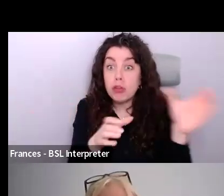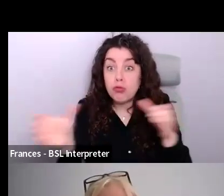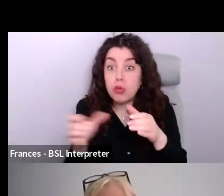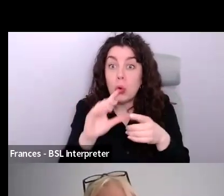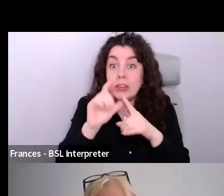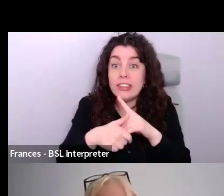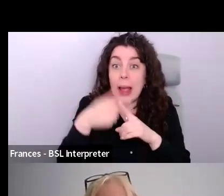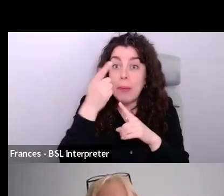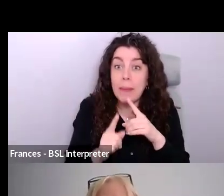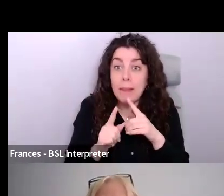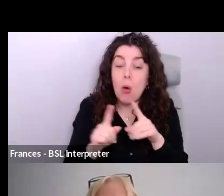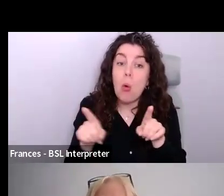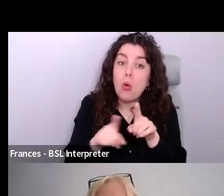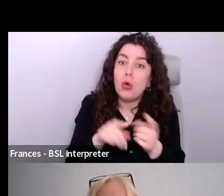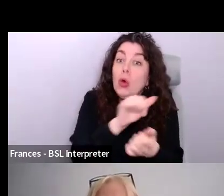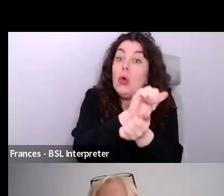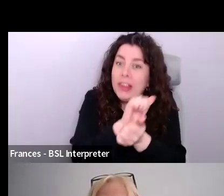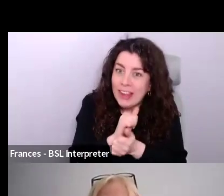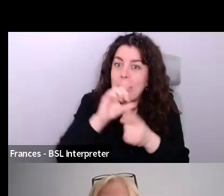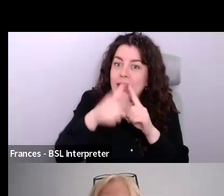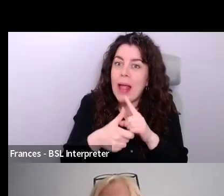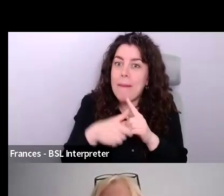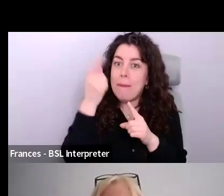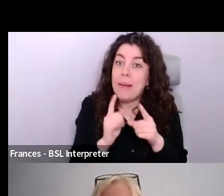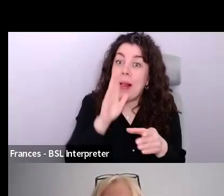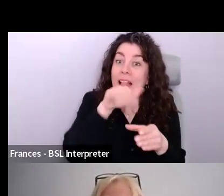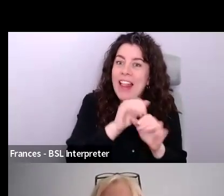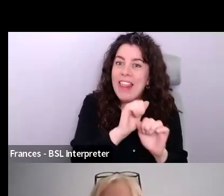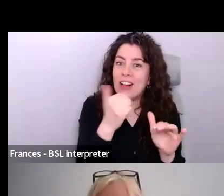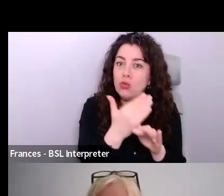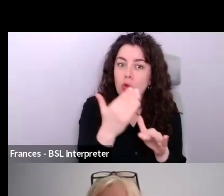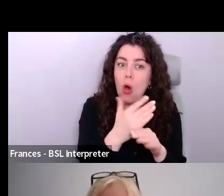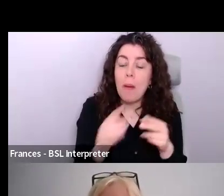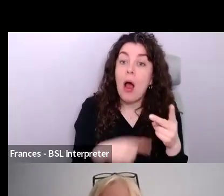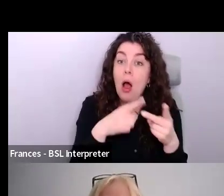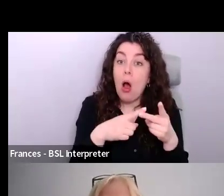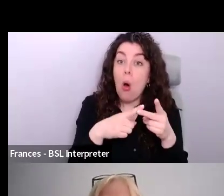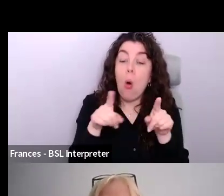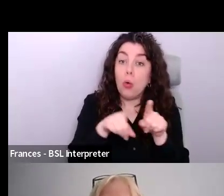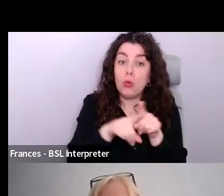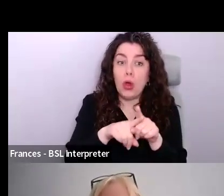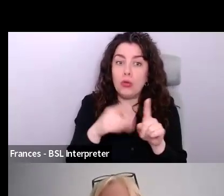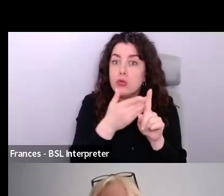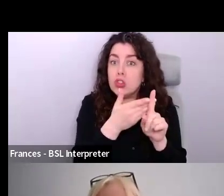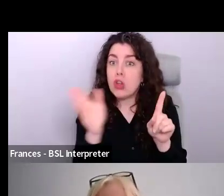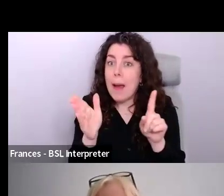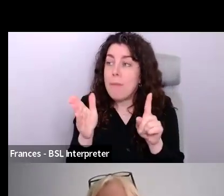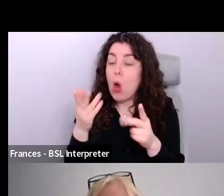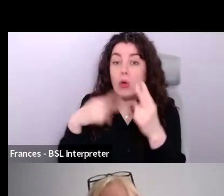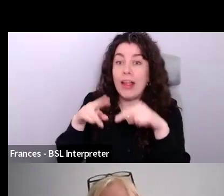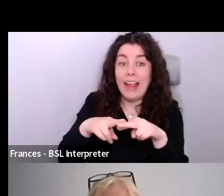retain disabled employees, and also to signpost applicants to companies that are committed to employing people